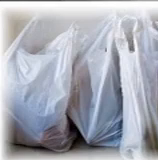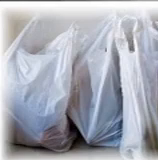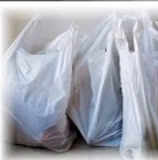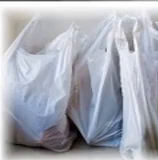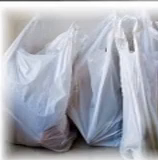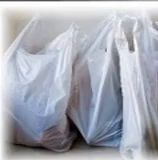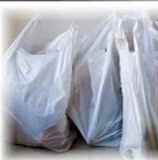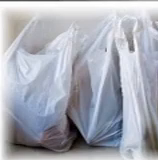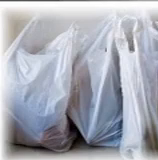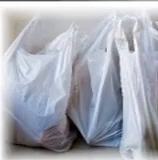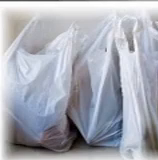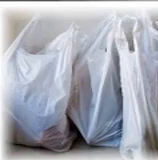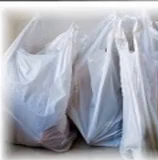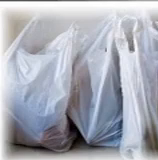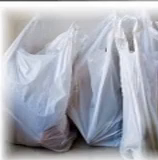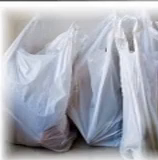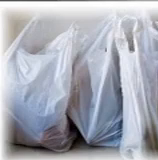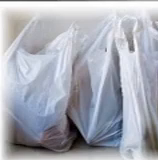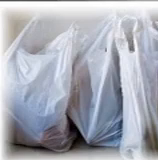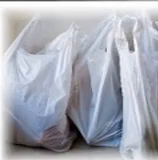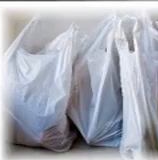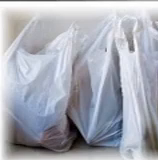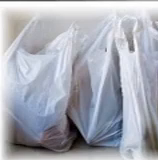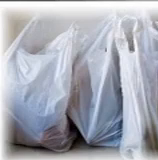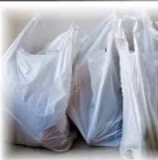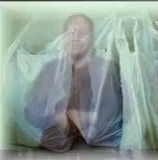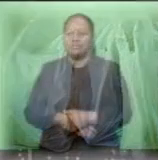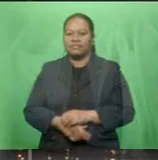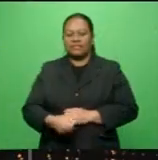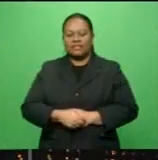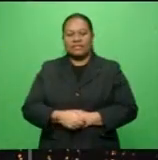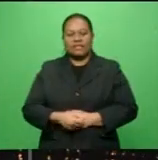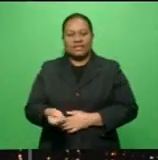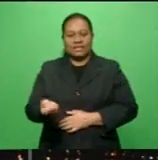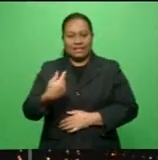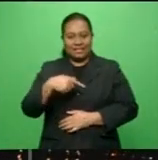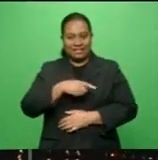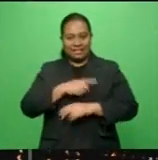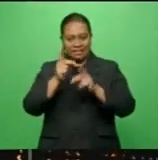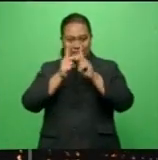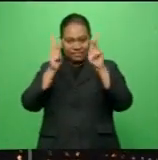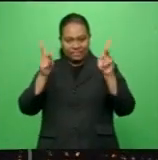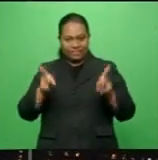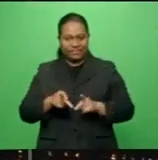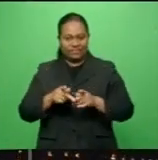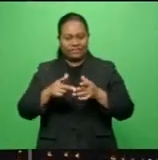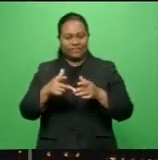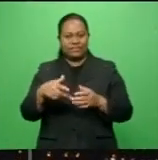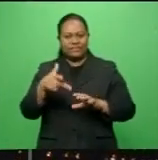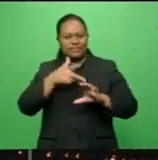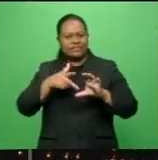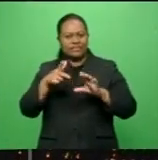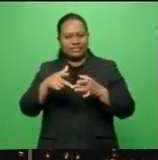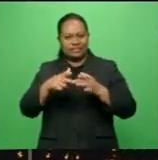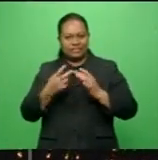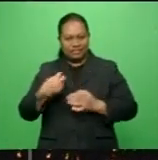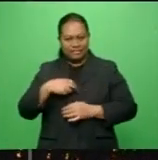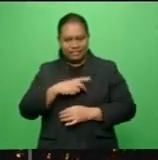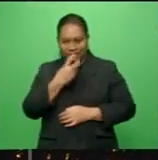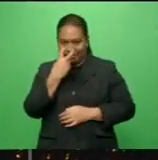be penalised? Visit our FBC website to answer. And send us newsworthy pictures and videos to email